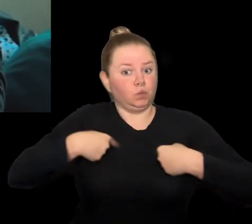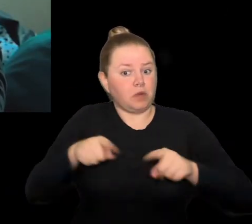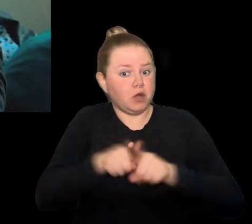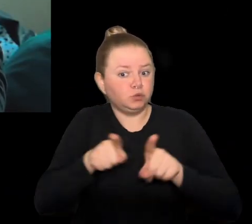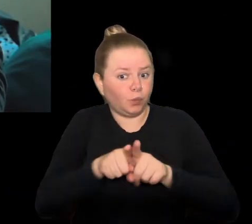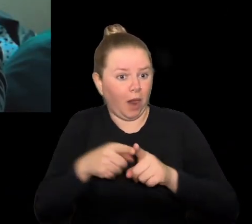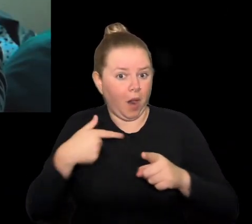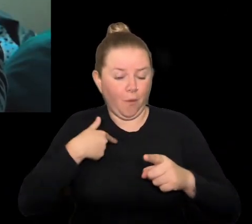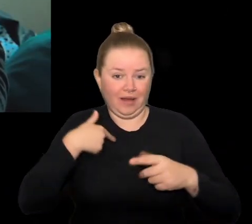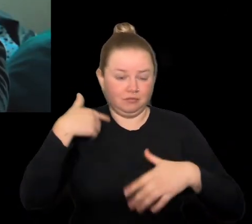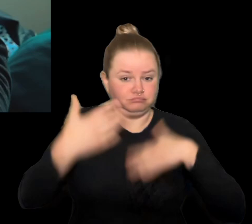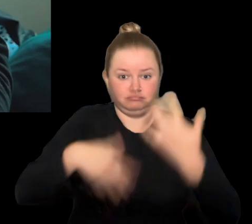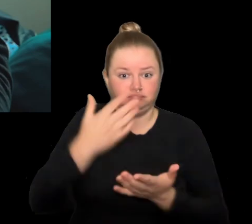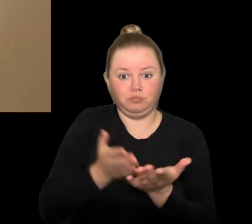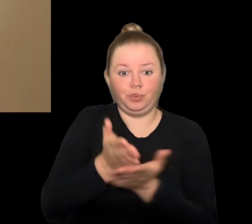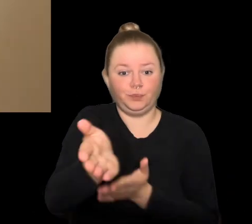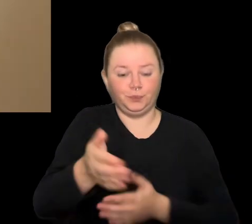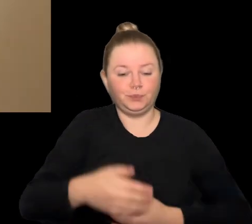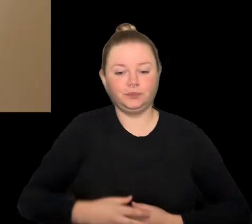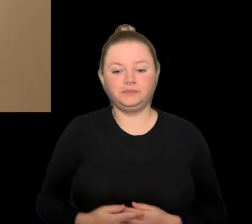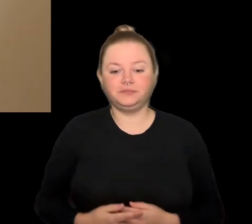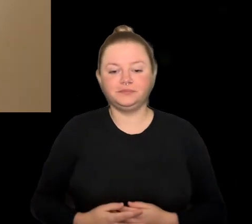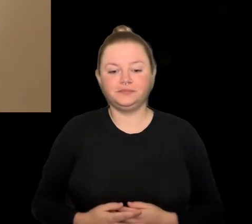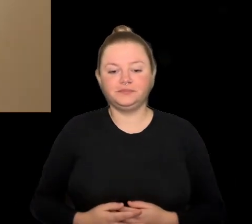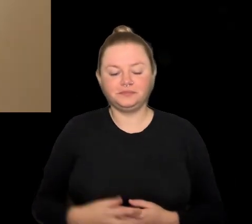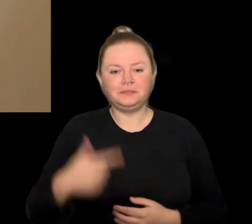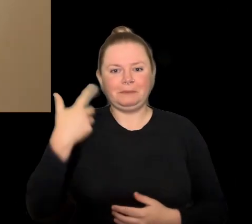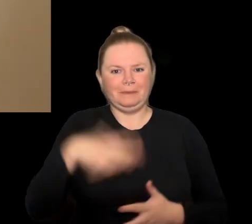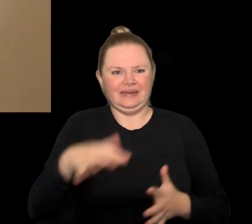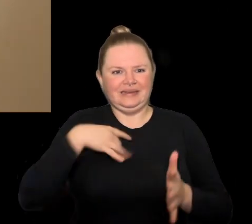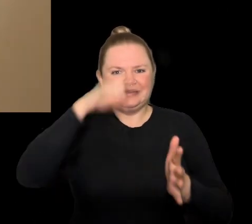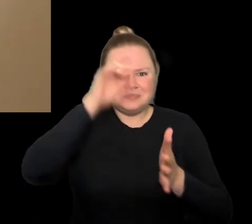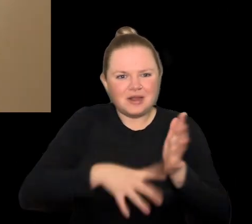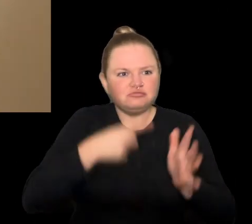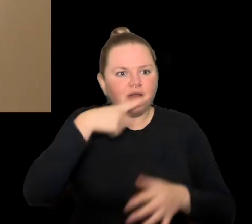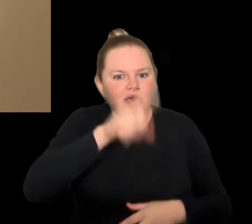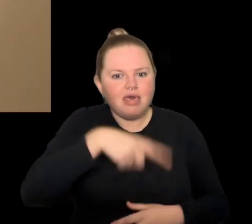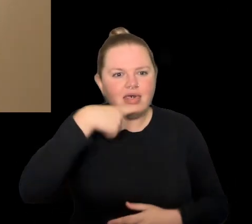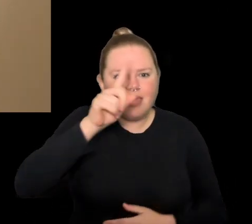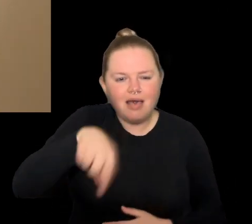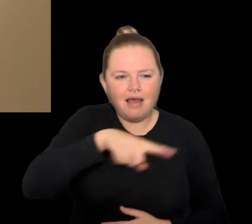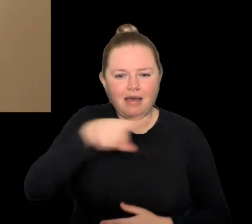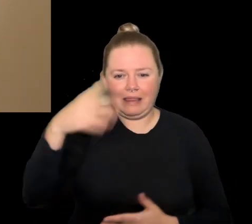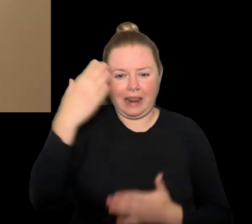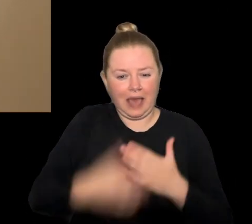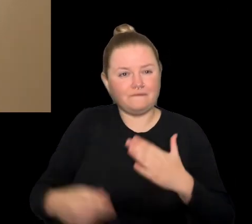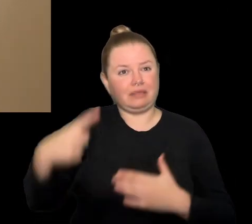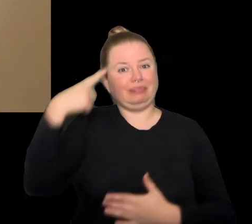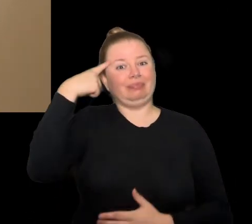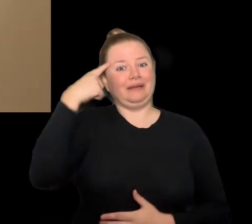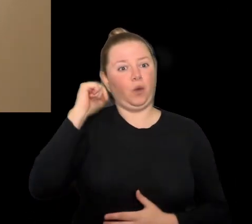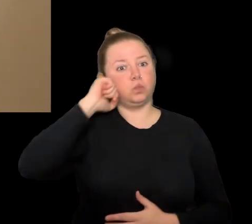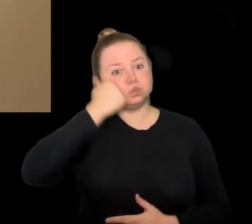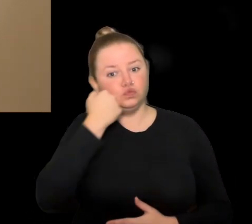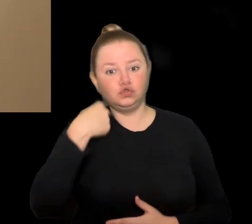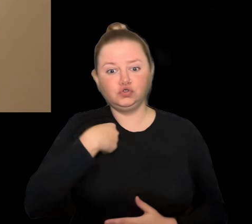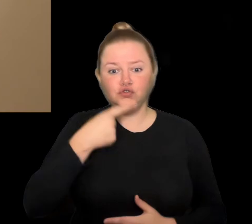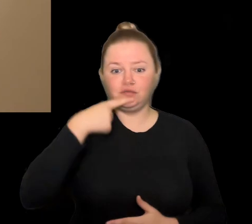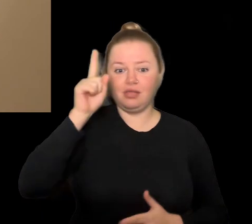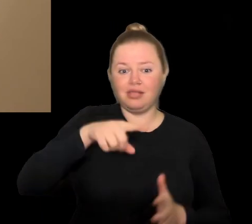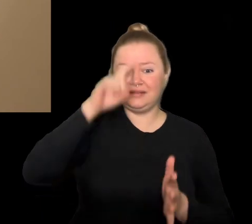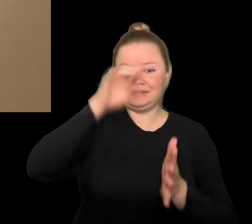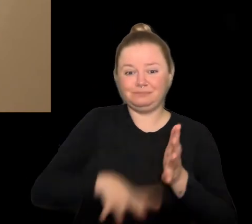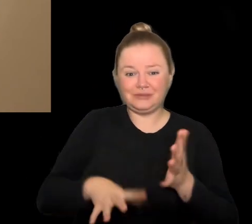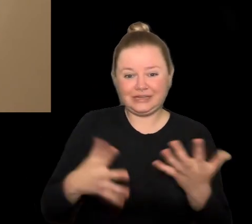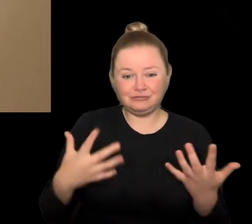us. We've progressed with her as well. Experience things I don't think I'd have originally experienced. I don't think